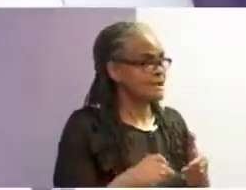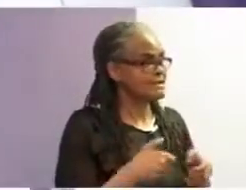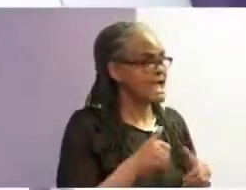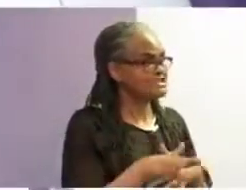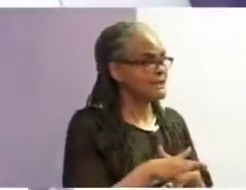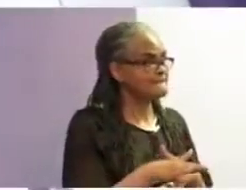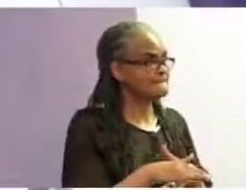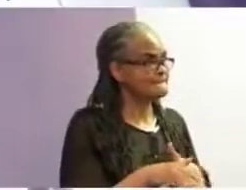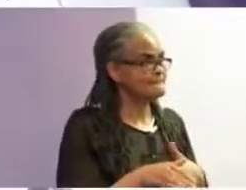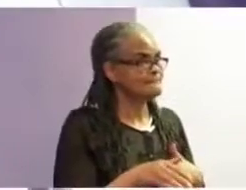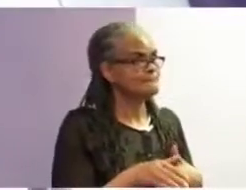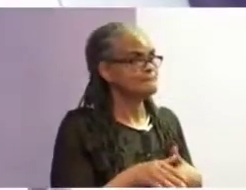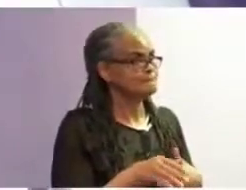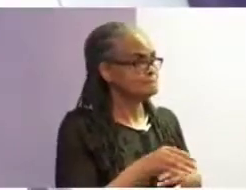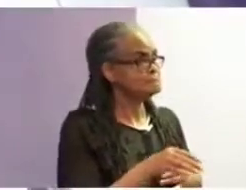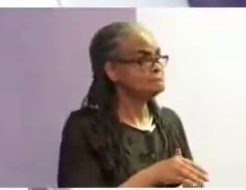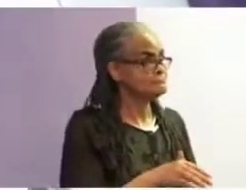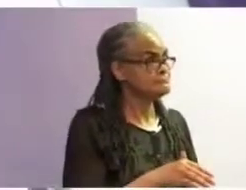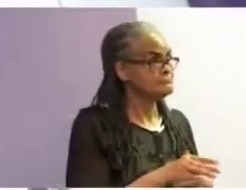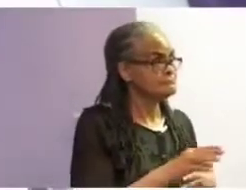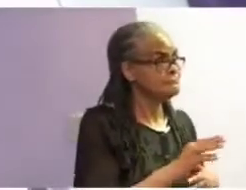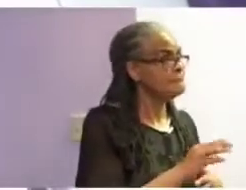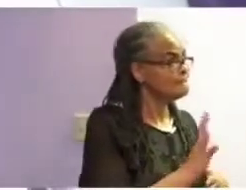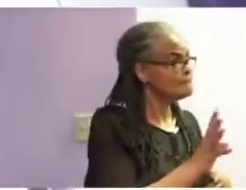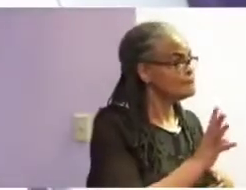While you're getting your money together, shout live.